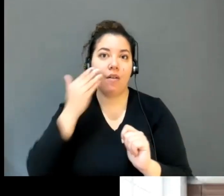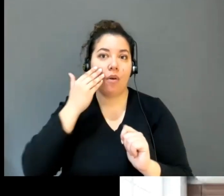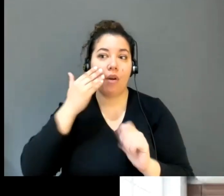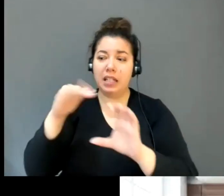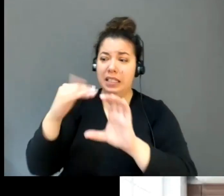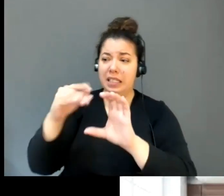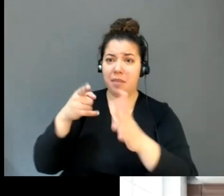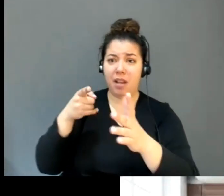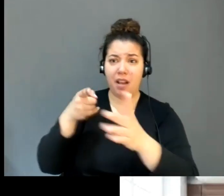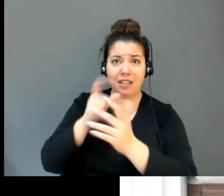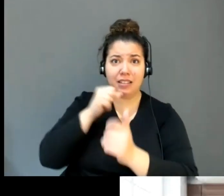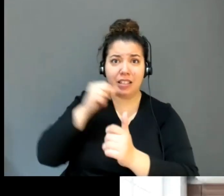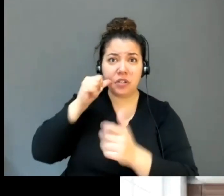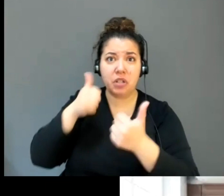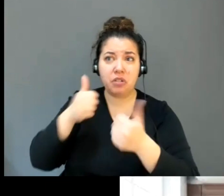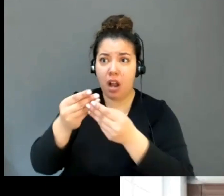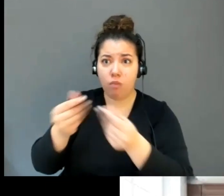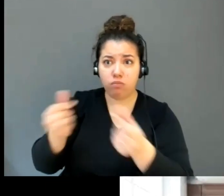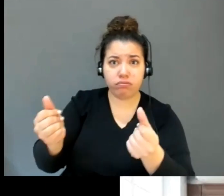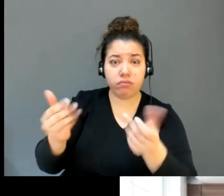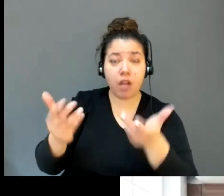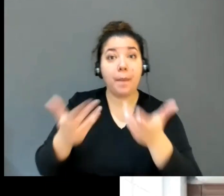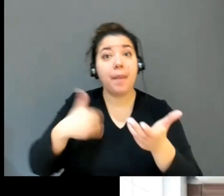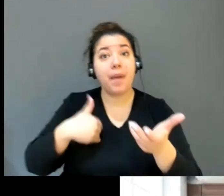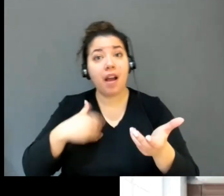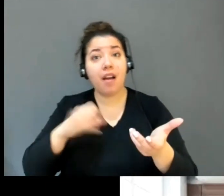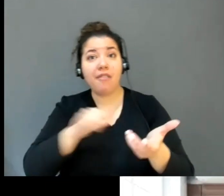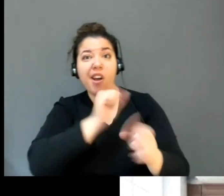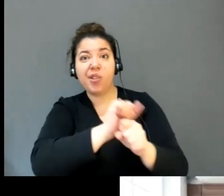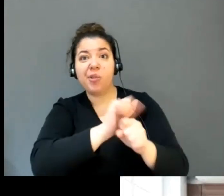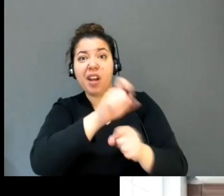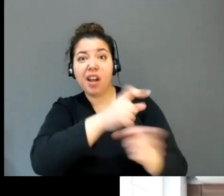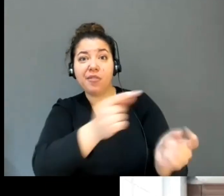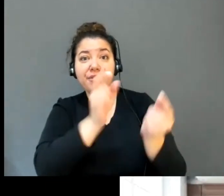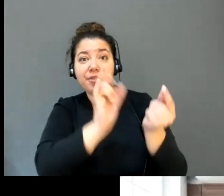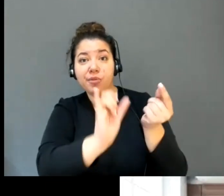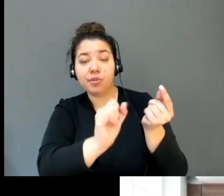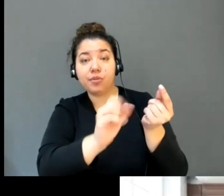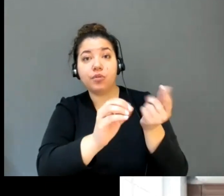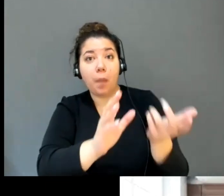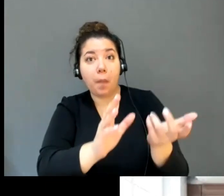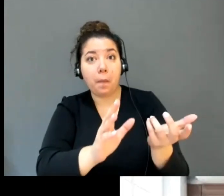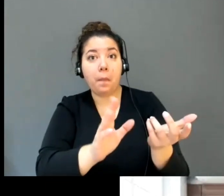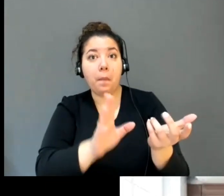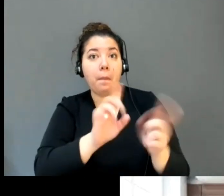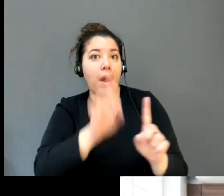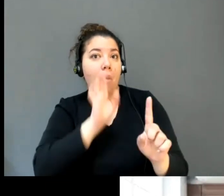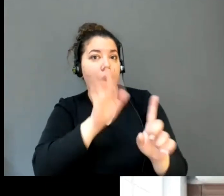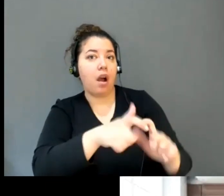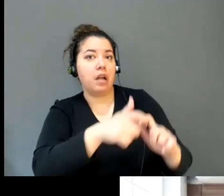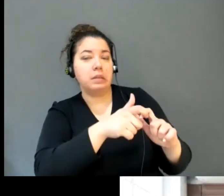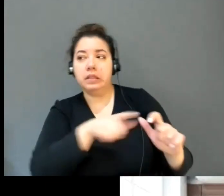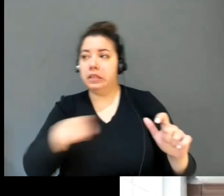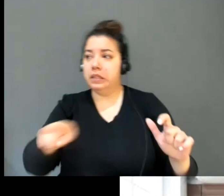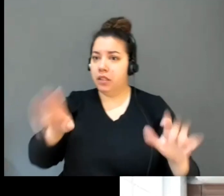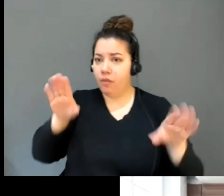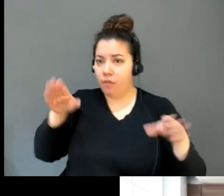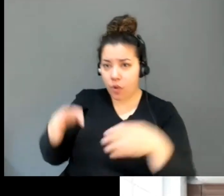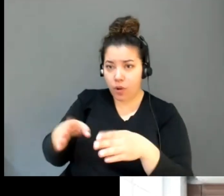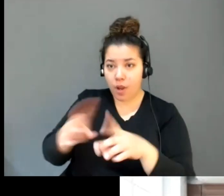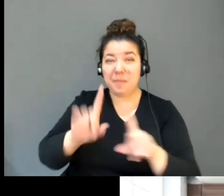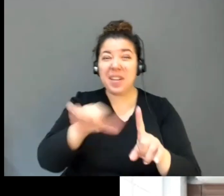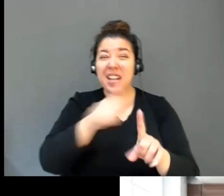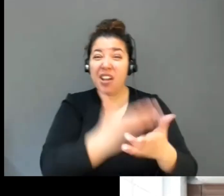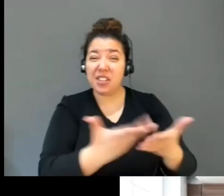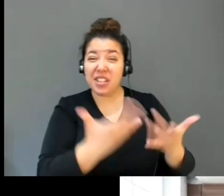hack yesterday, and they have other business they have to do also, right? Like they're going to stop and deal with this, but they have other things going on. And